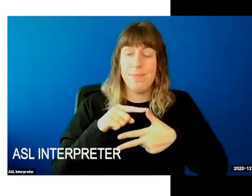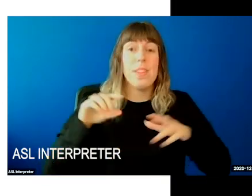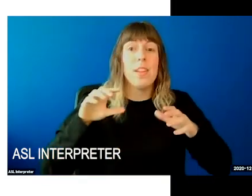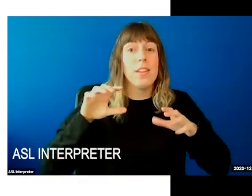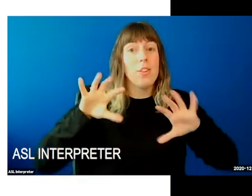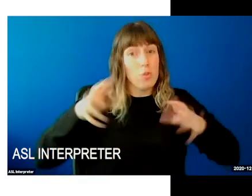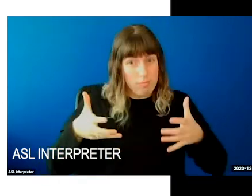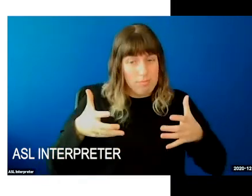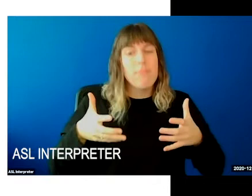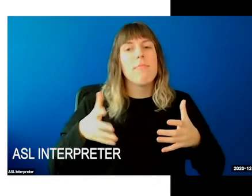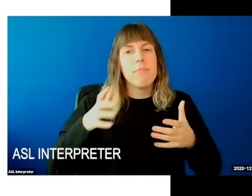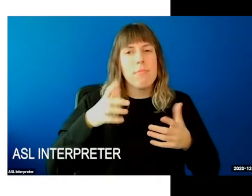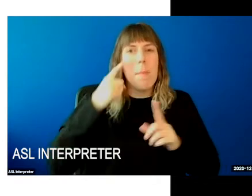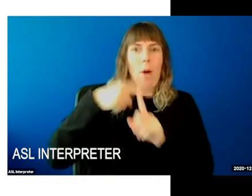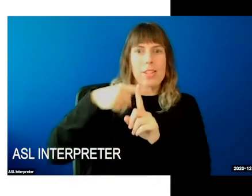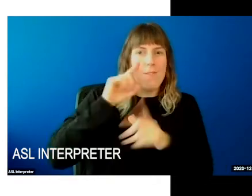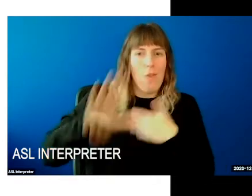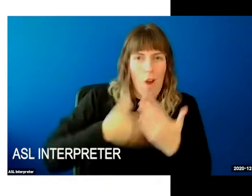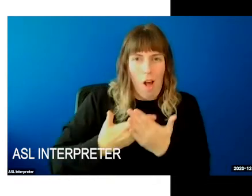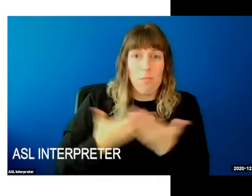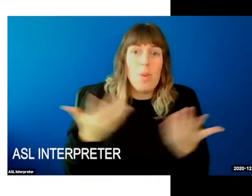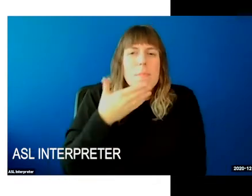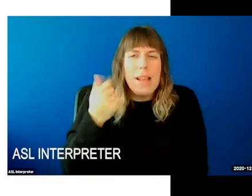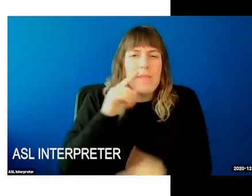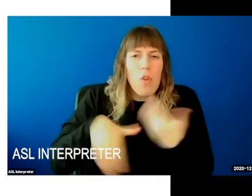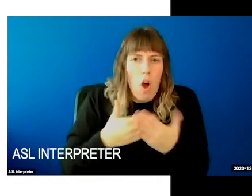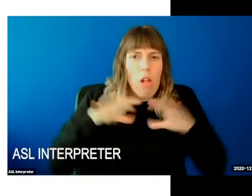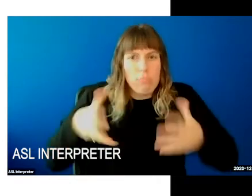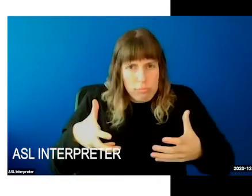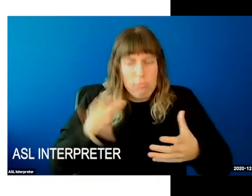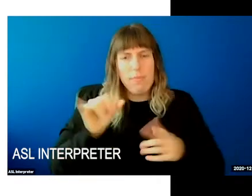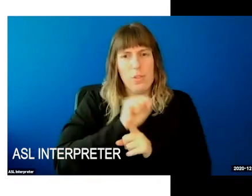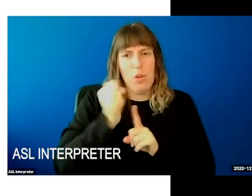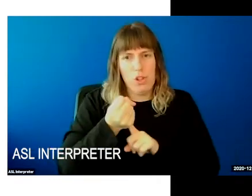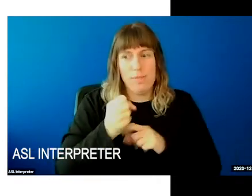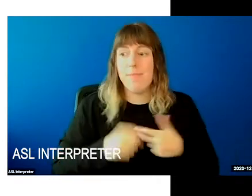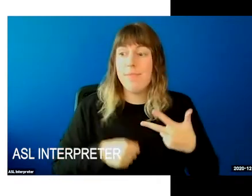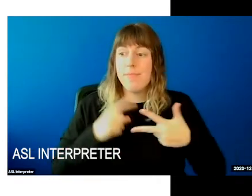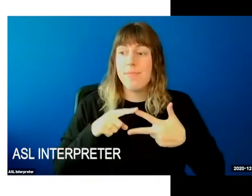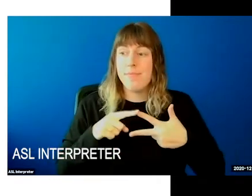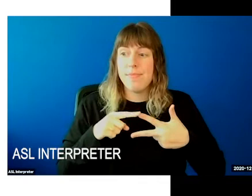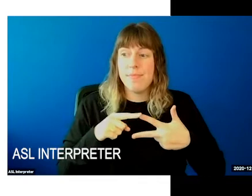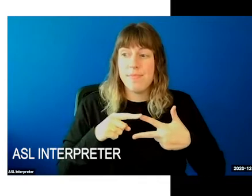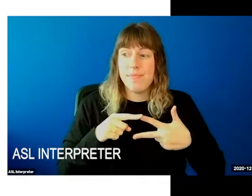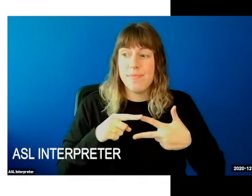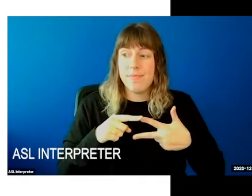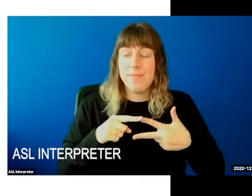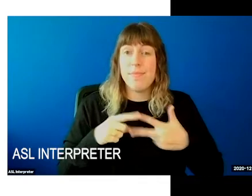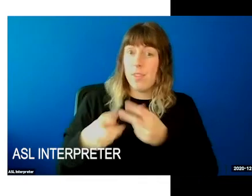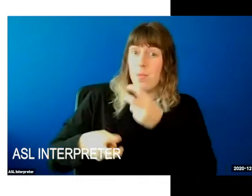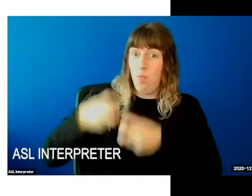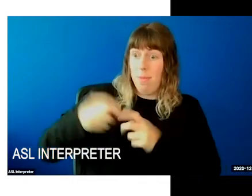good of the whole, on what's best for the whole of the situation. Two, focus on agreeing what the